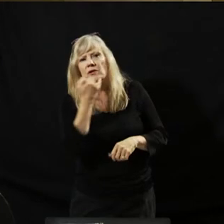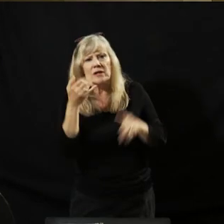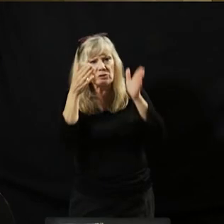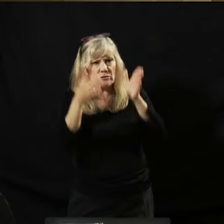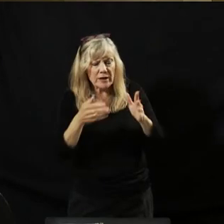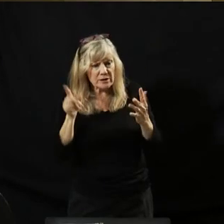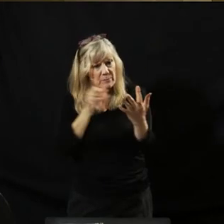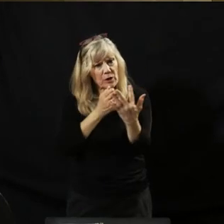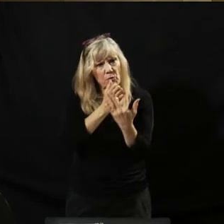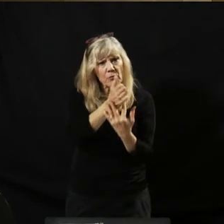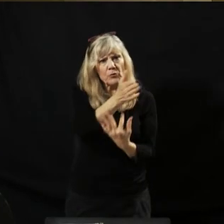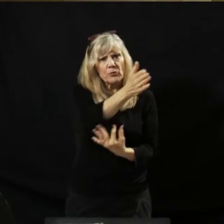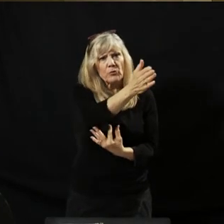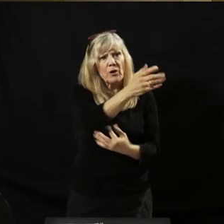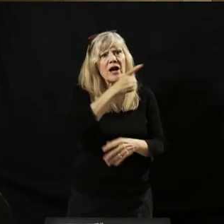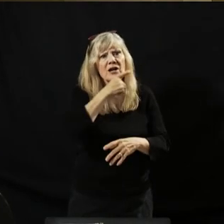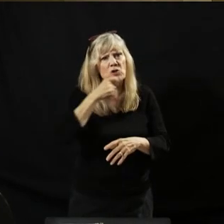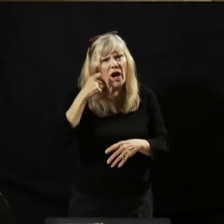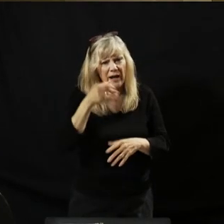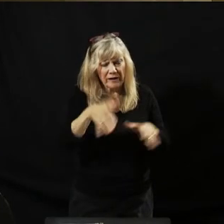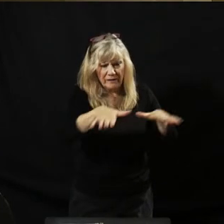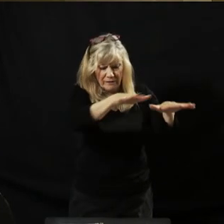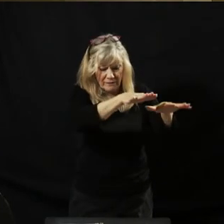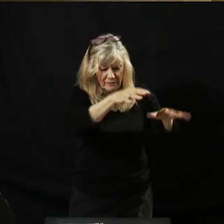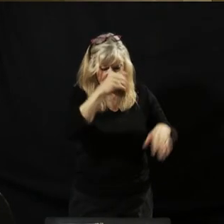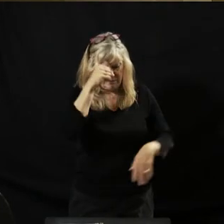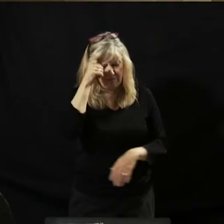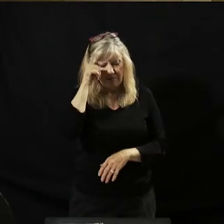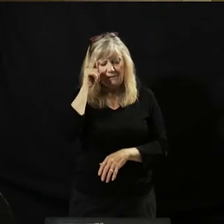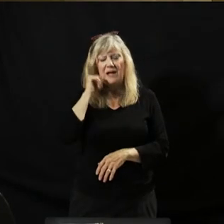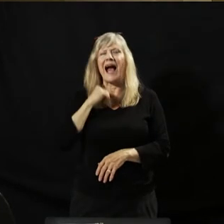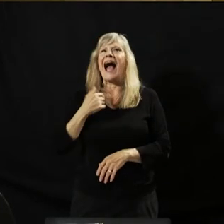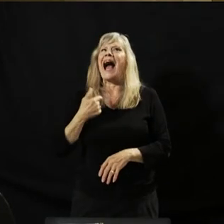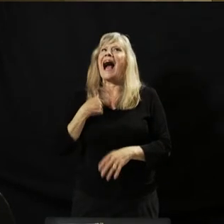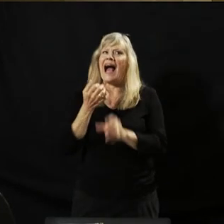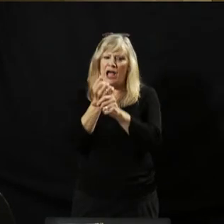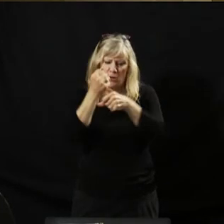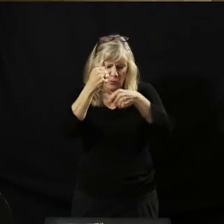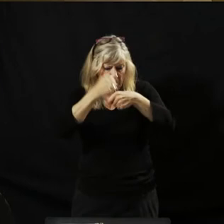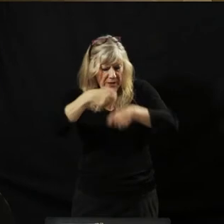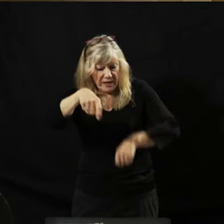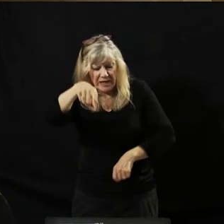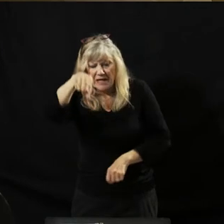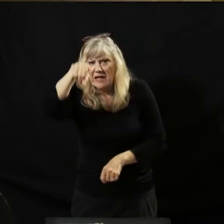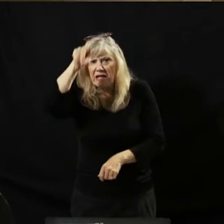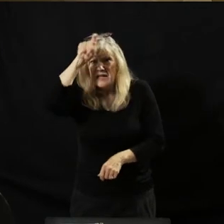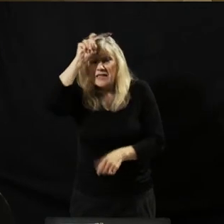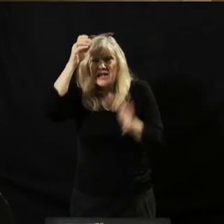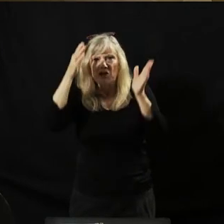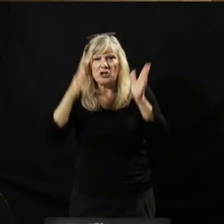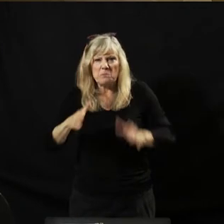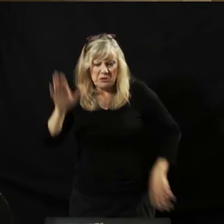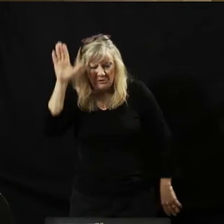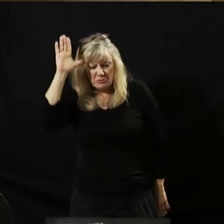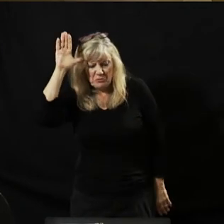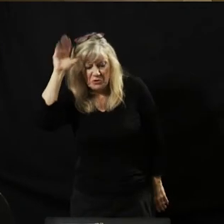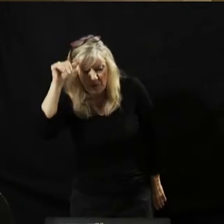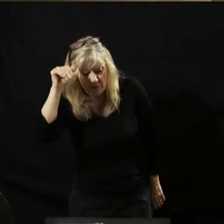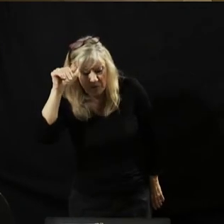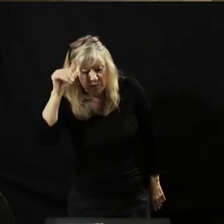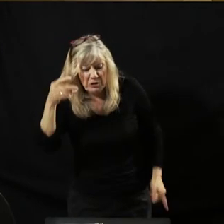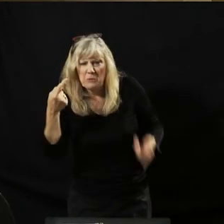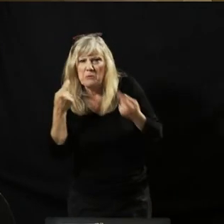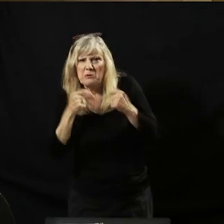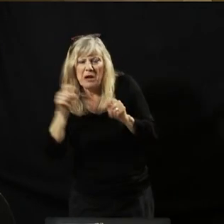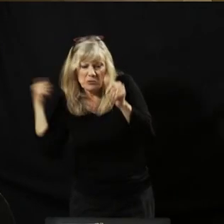it on dry land. But I will make the Egyptians so obstinate that they will go in after